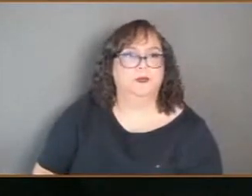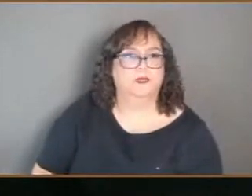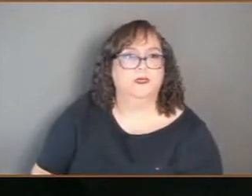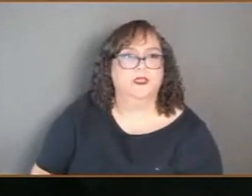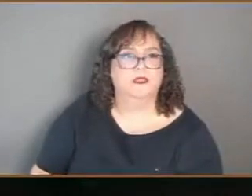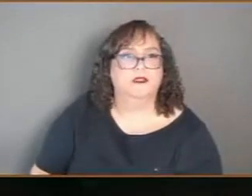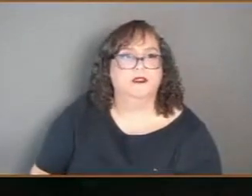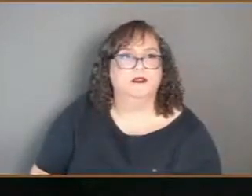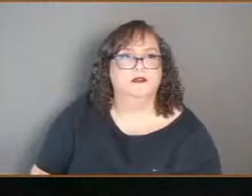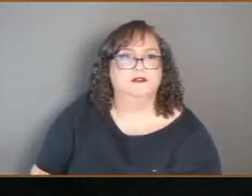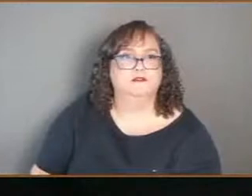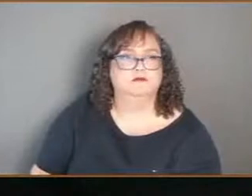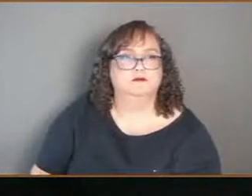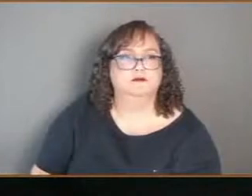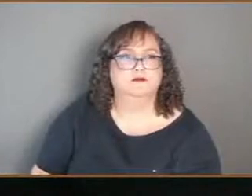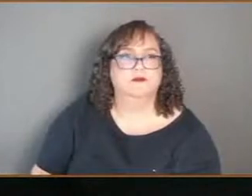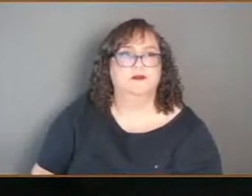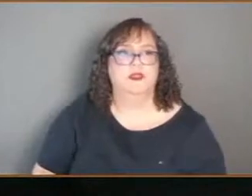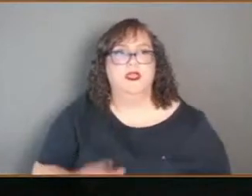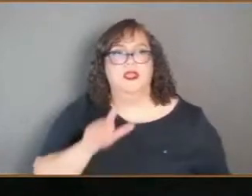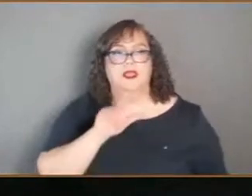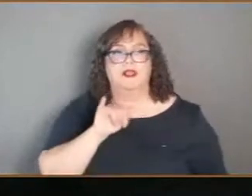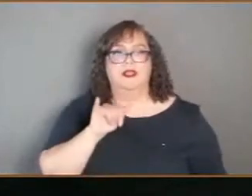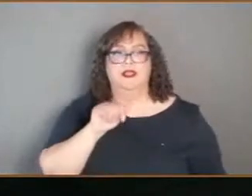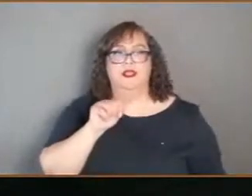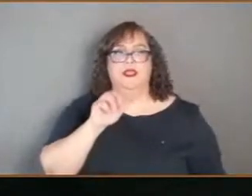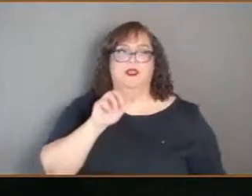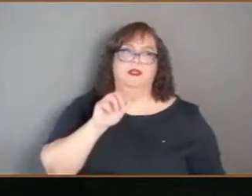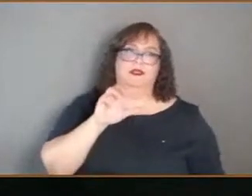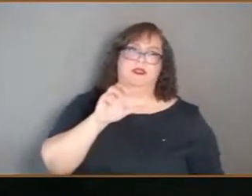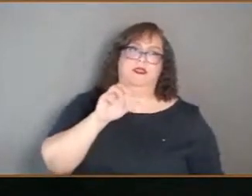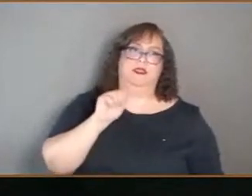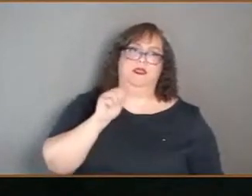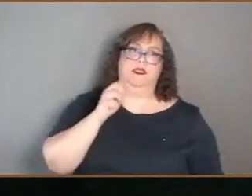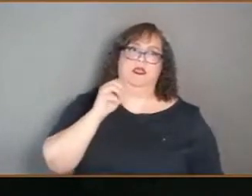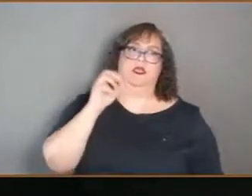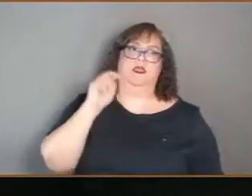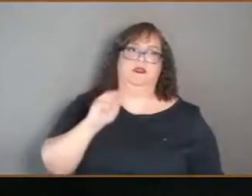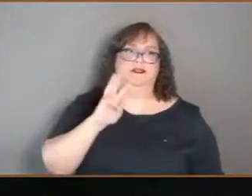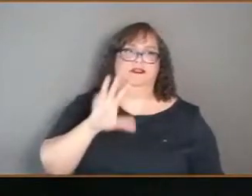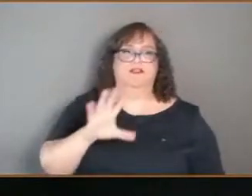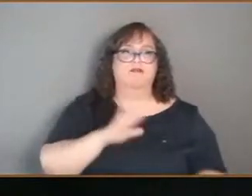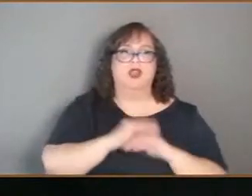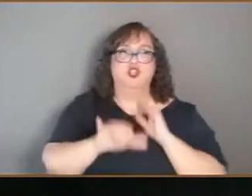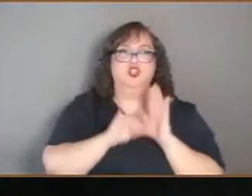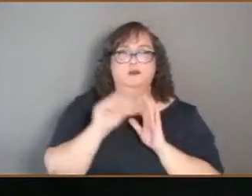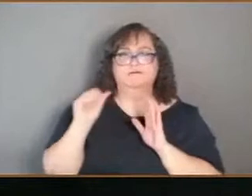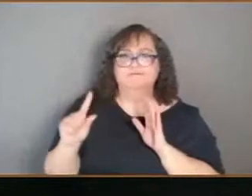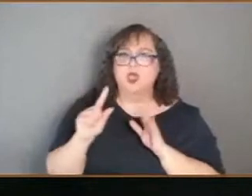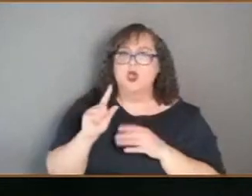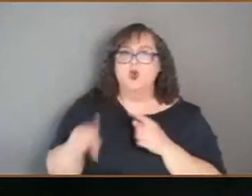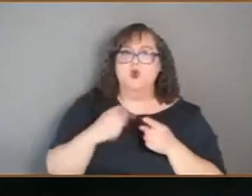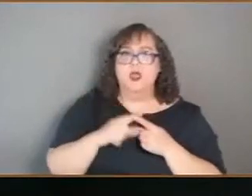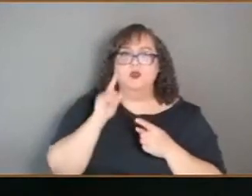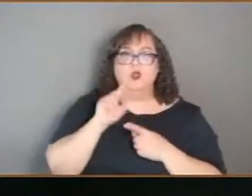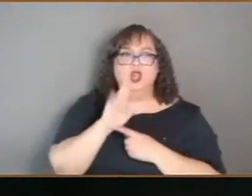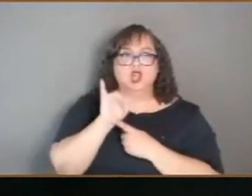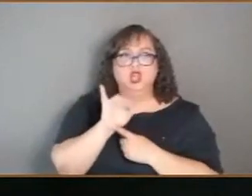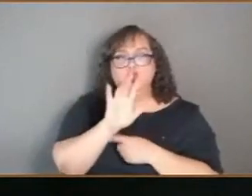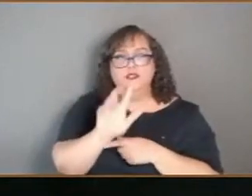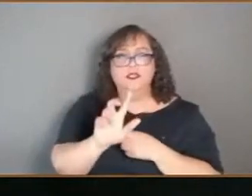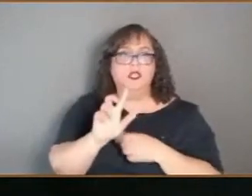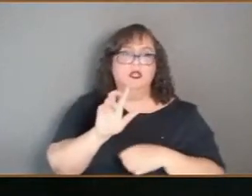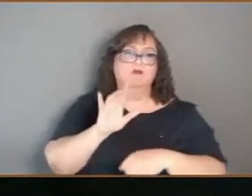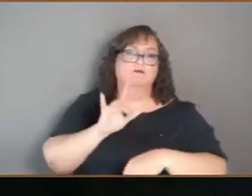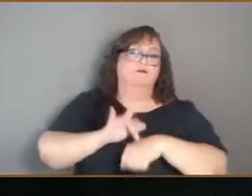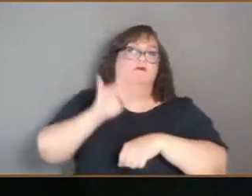YouTube. When does Lucy meet up with the first asteroid on its mission? We kind of touched on that, but can you tell us a little more on that? Yeah, so as Carly mentioned, we have